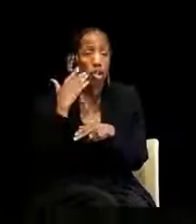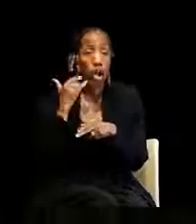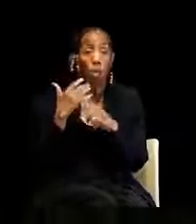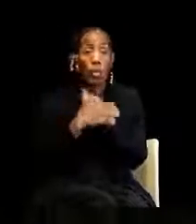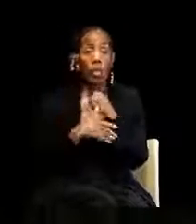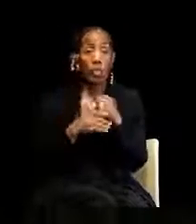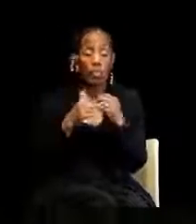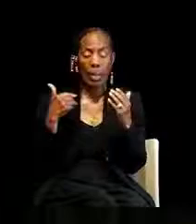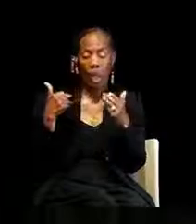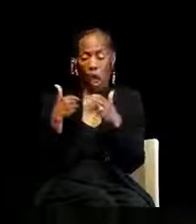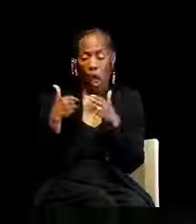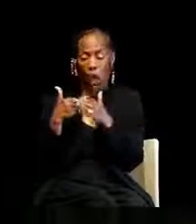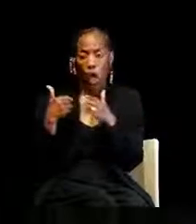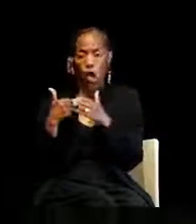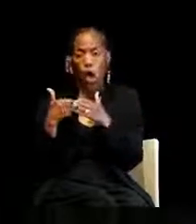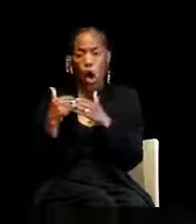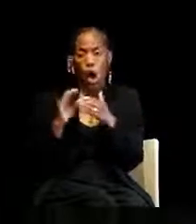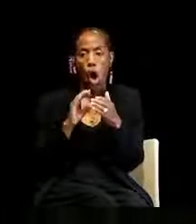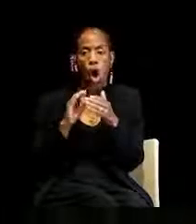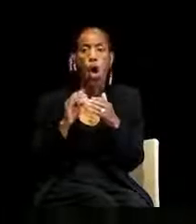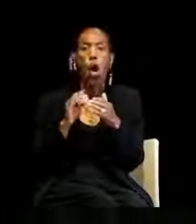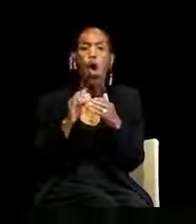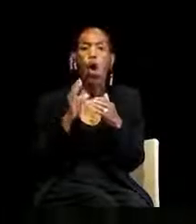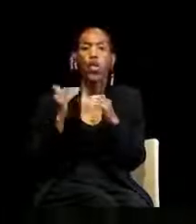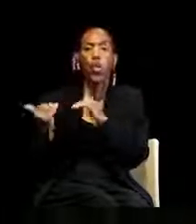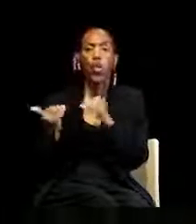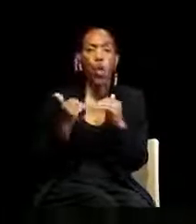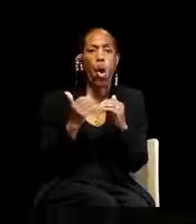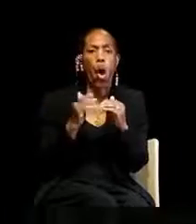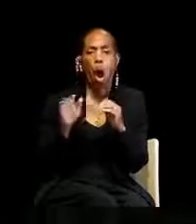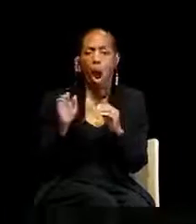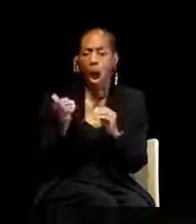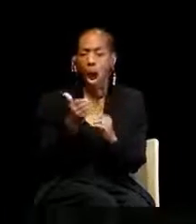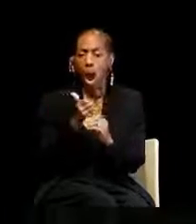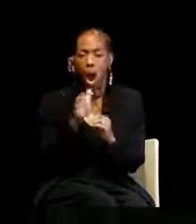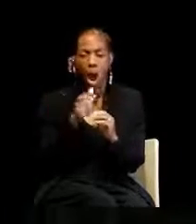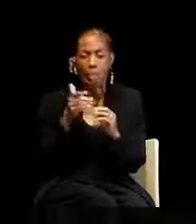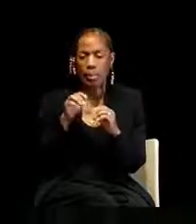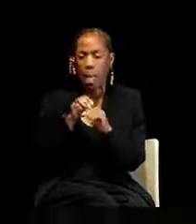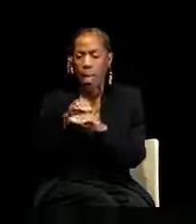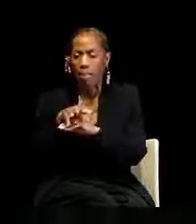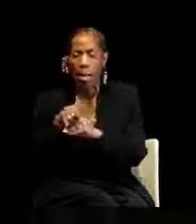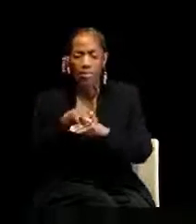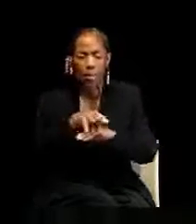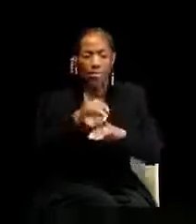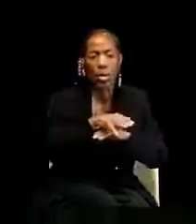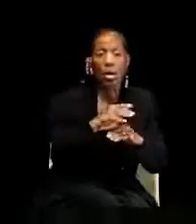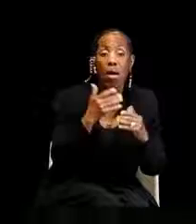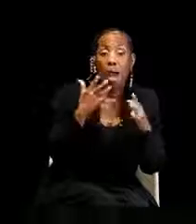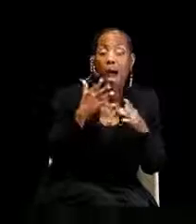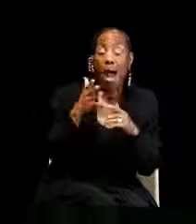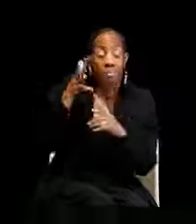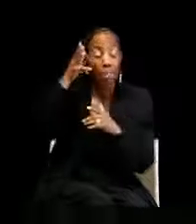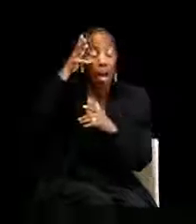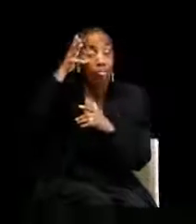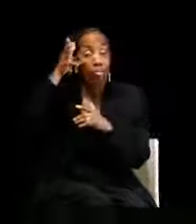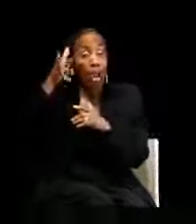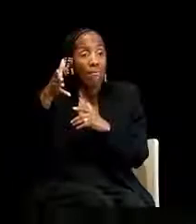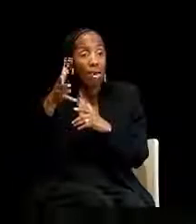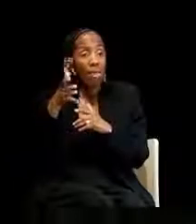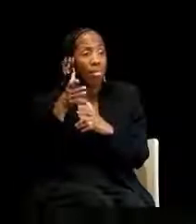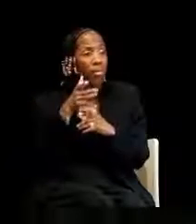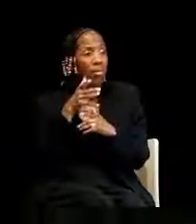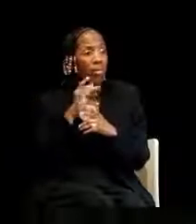countries are that close, the war tends to fluctuate in, right? And so my family, after my grandfather, who